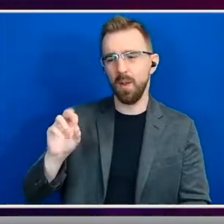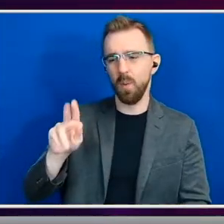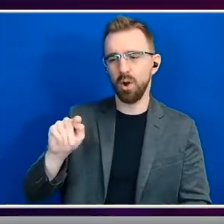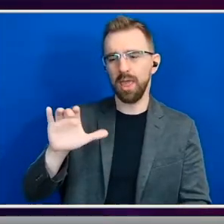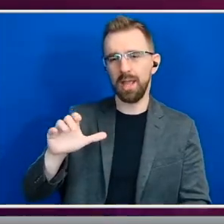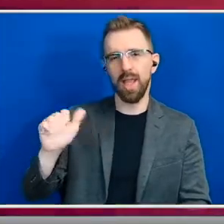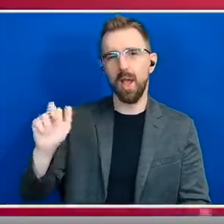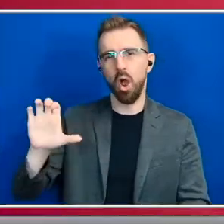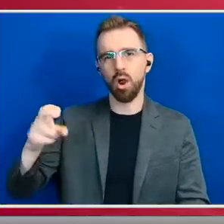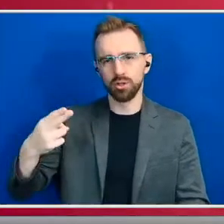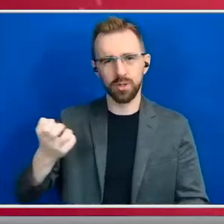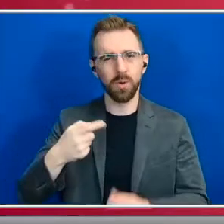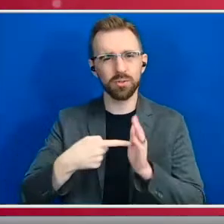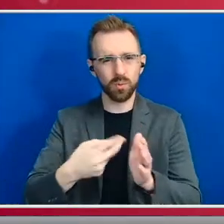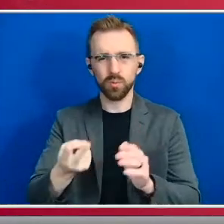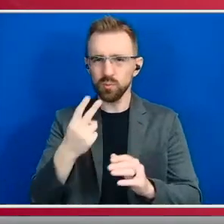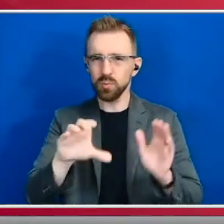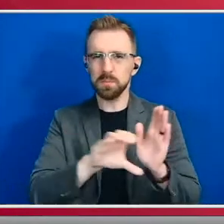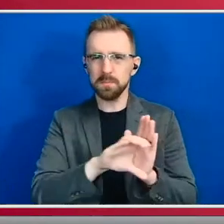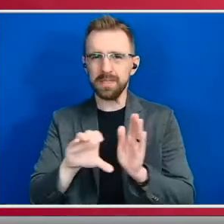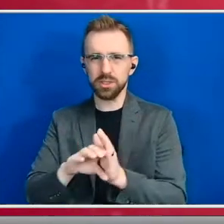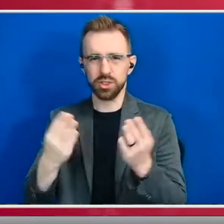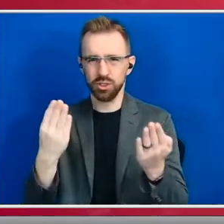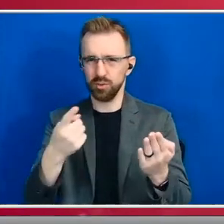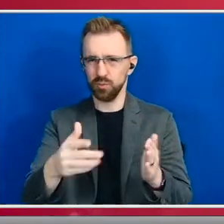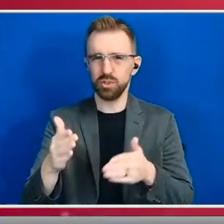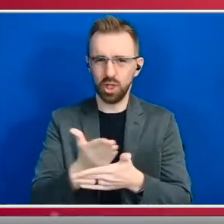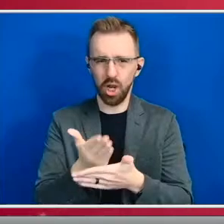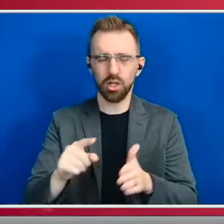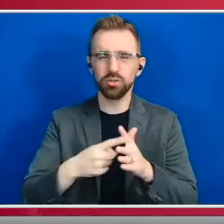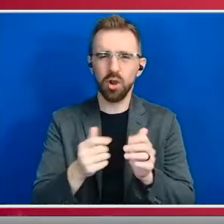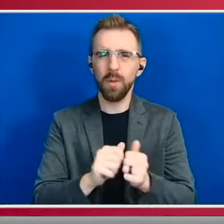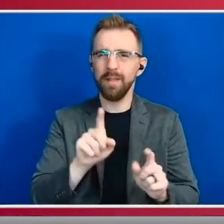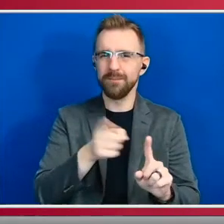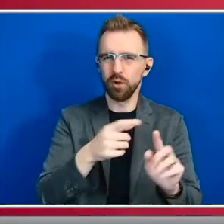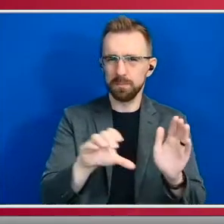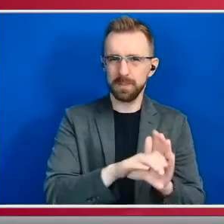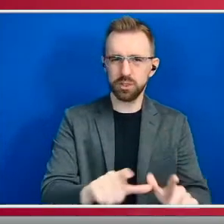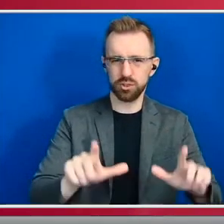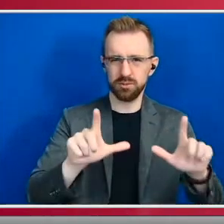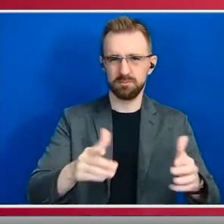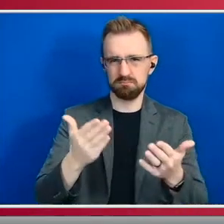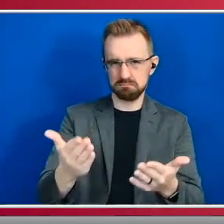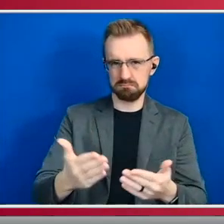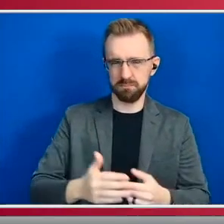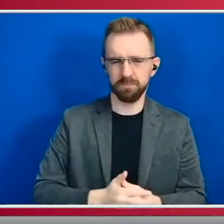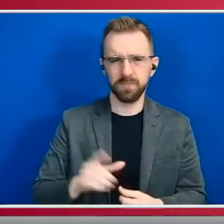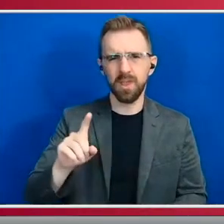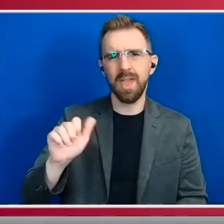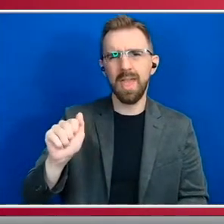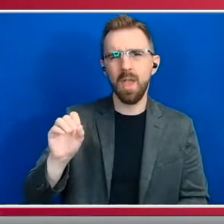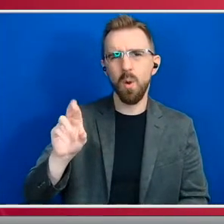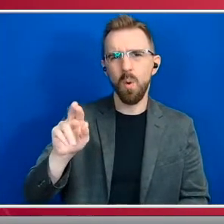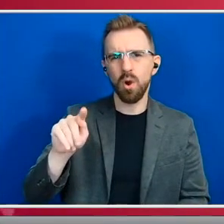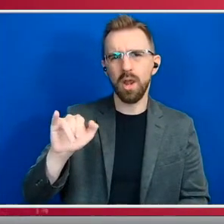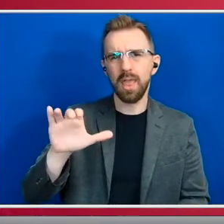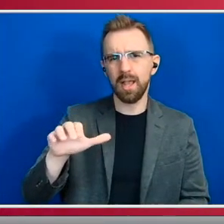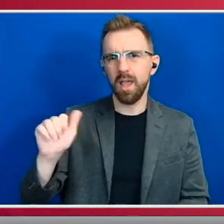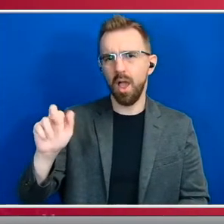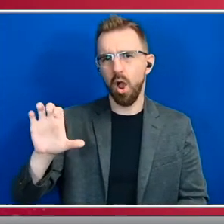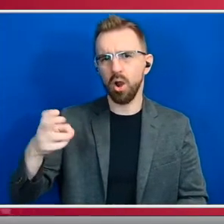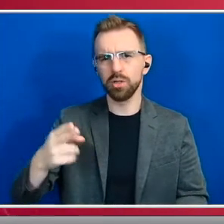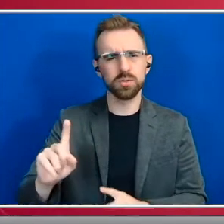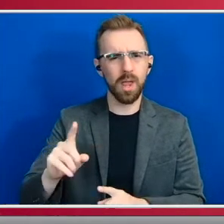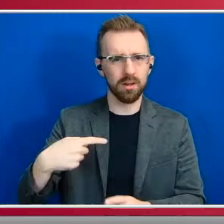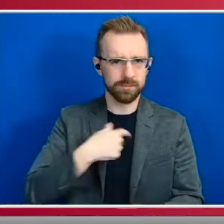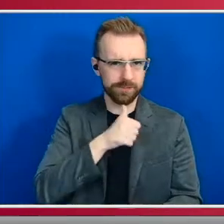heart that you shared with us. Let's start with image 1. Where is the aortic arch in here? And for those of us who aren't doctors, can you explain